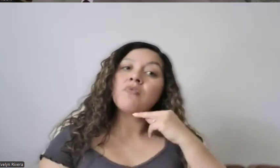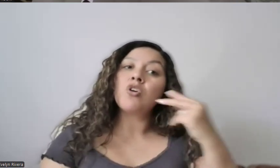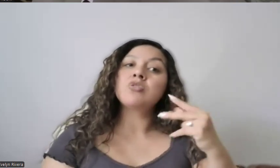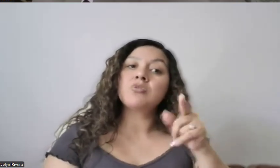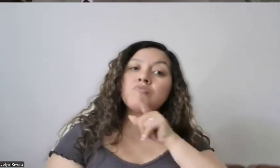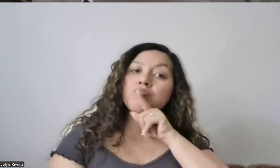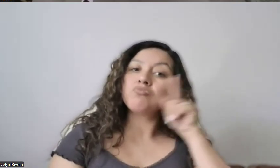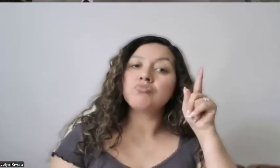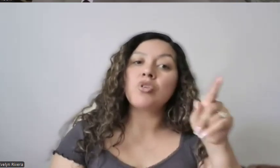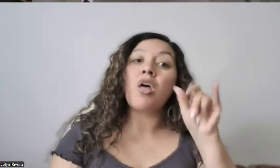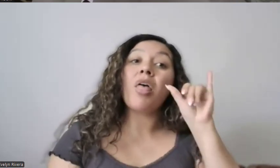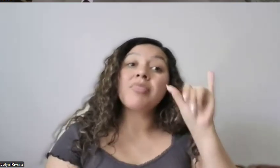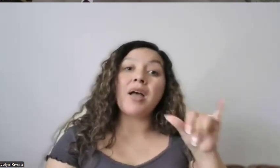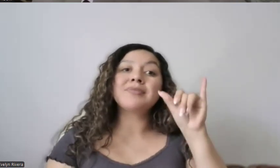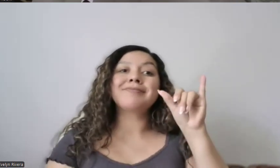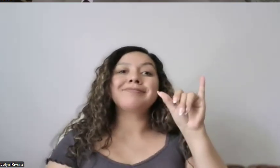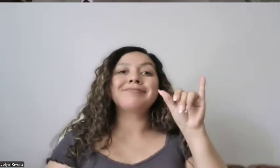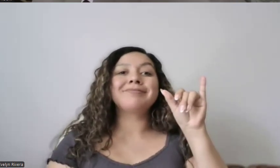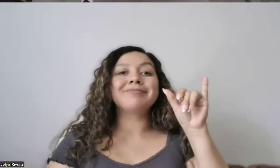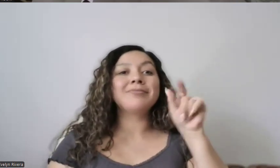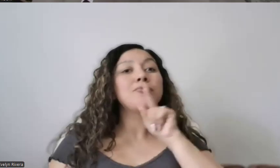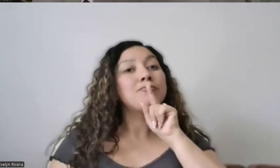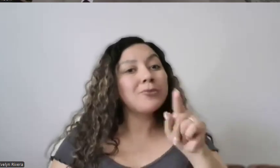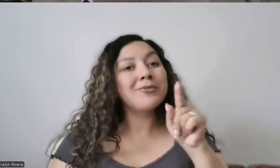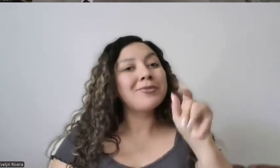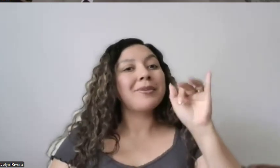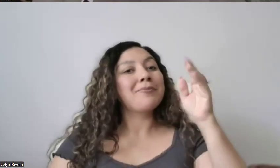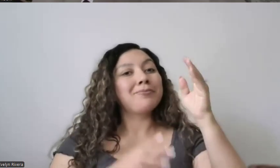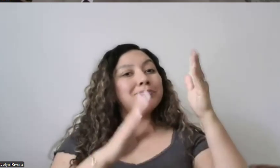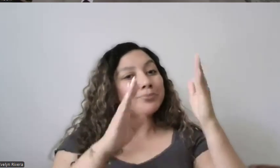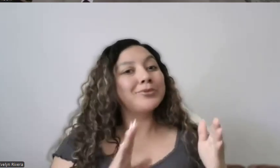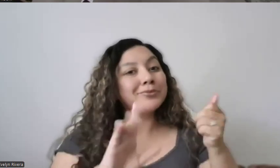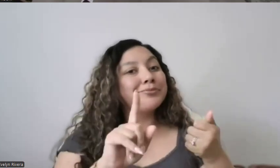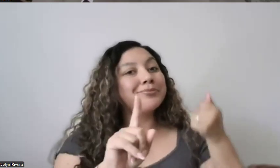is the real deal. This is the person who's really impacted.